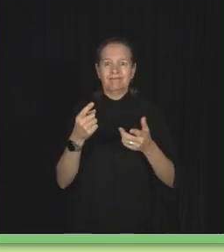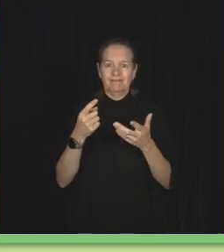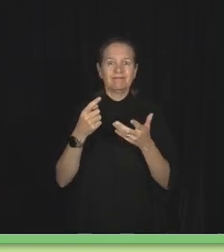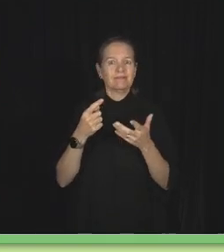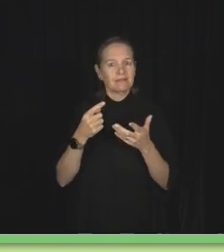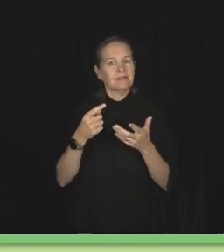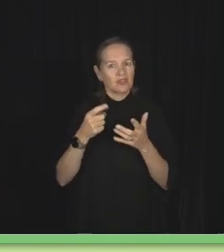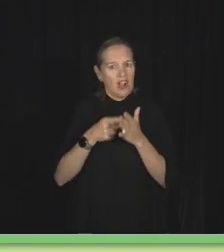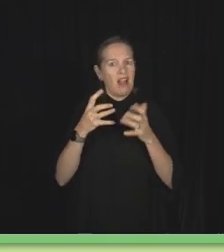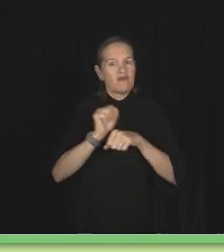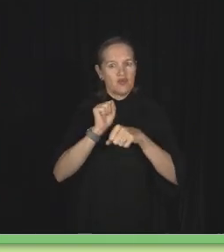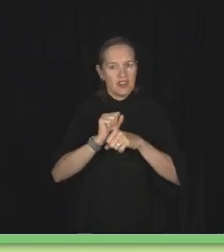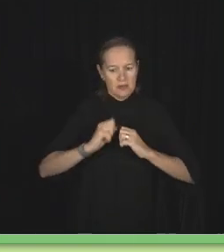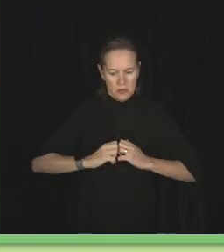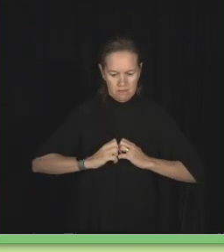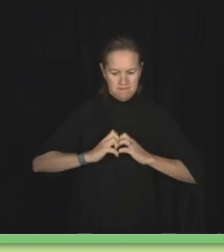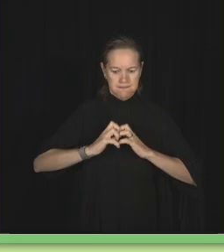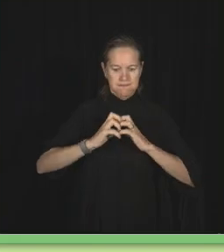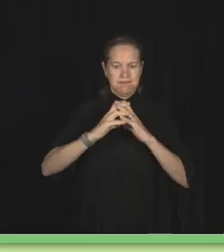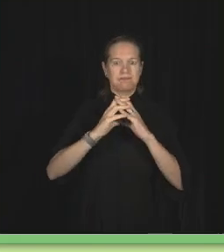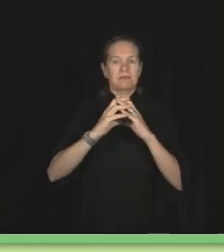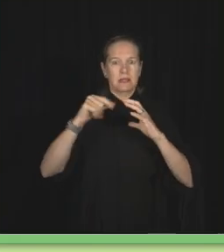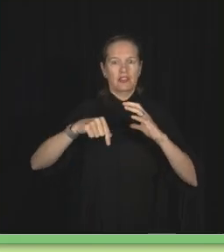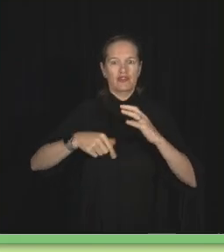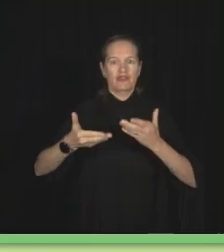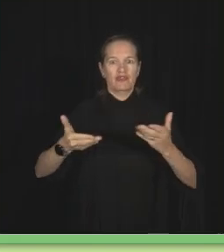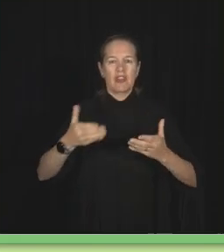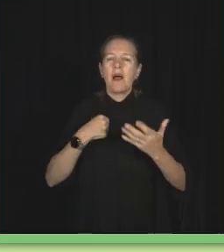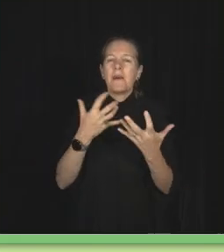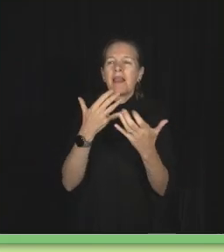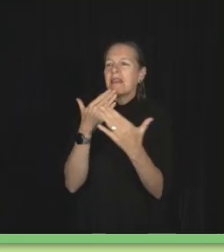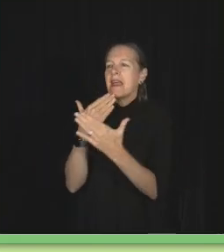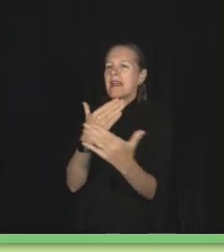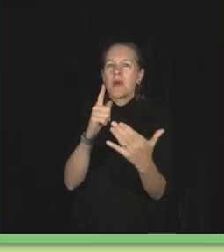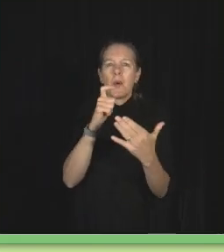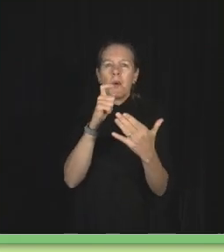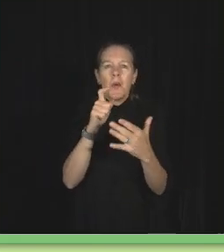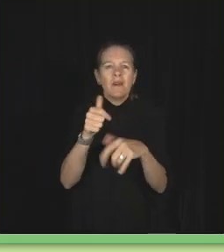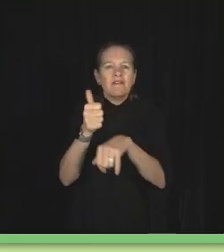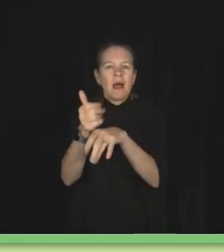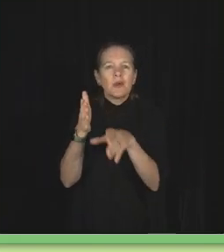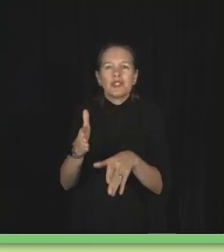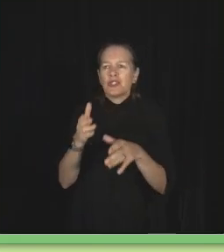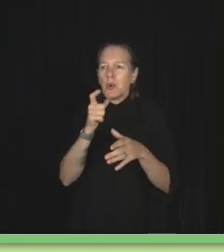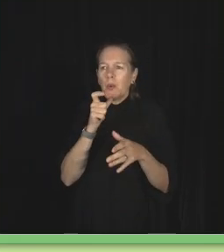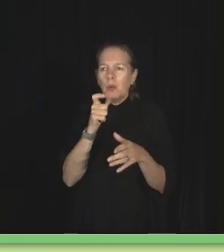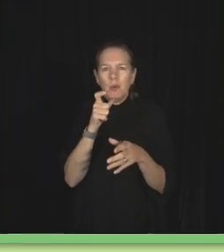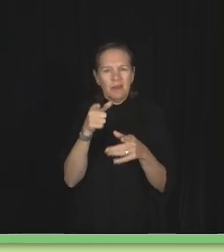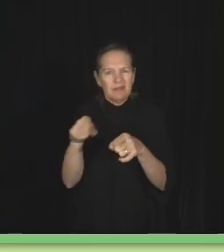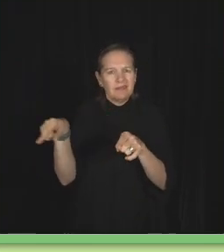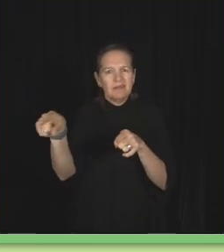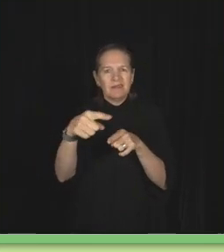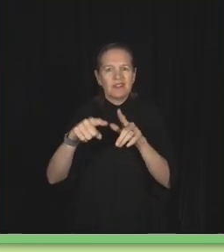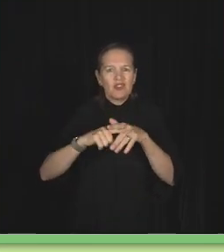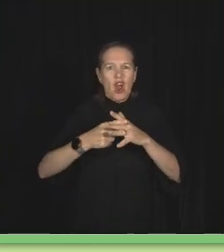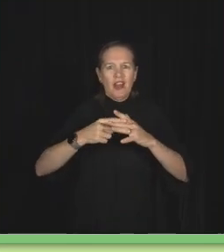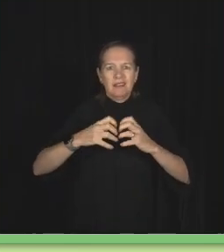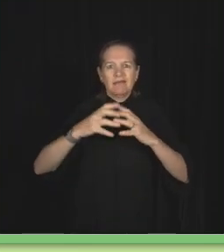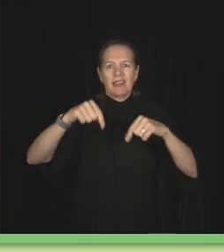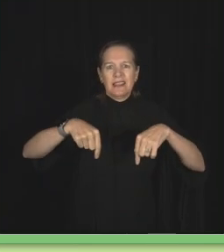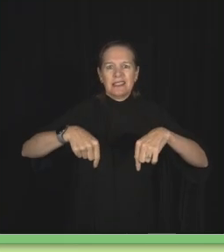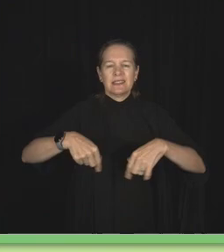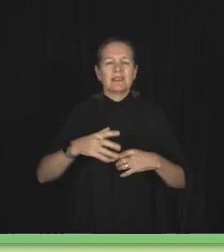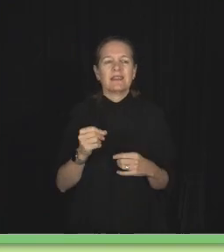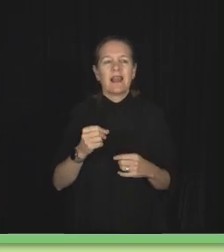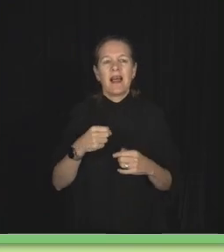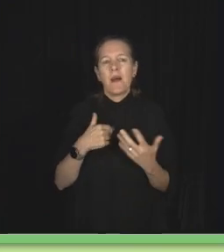always kind of want to thank the people that were in the room in the beginning when they first started. So I saw some of them already. Unfortunately, I think they're seated all over, but I